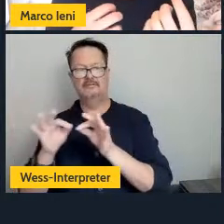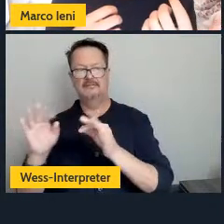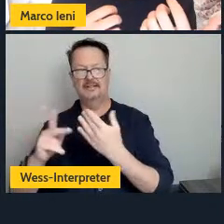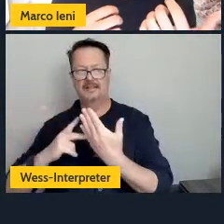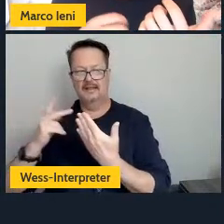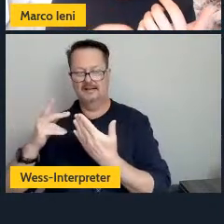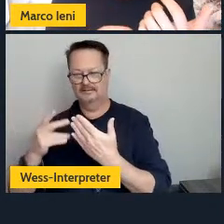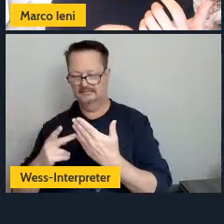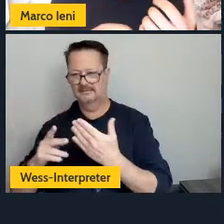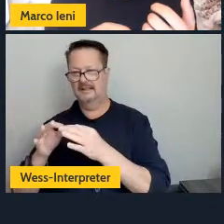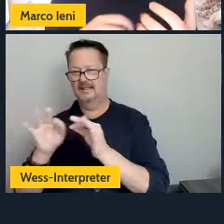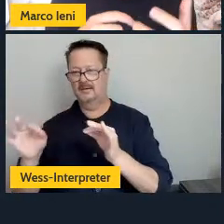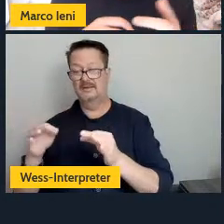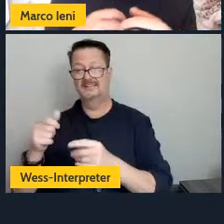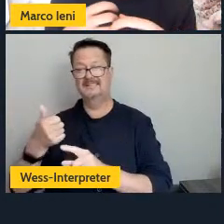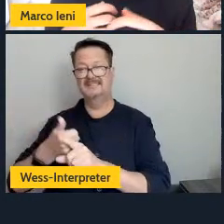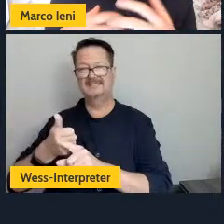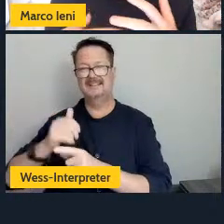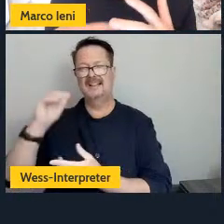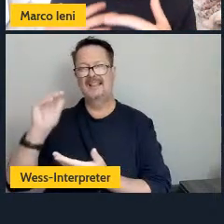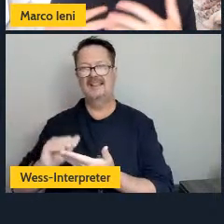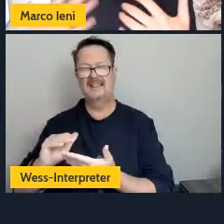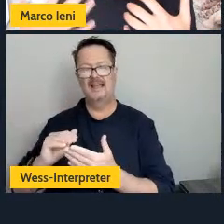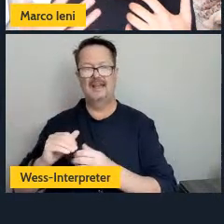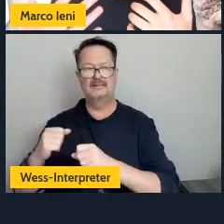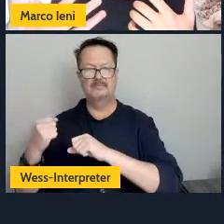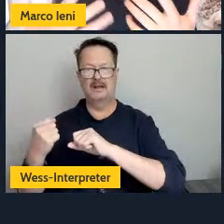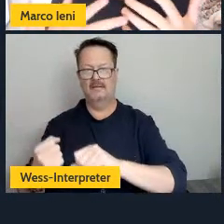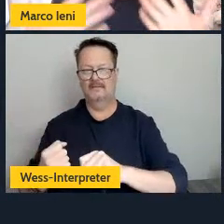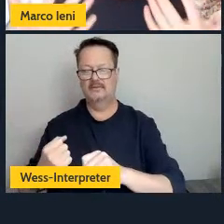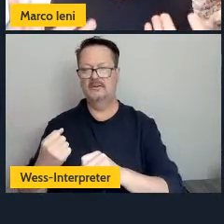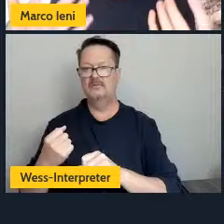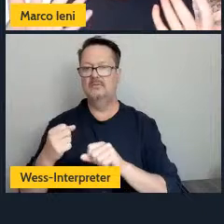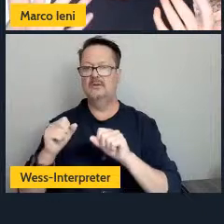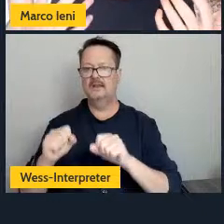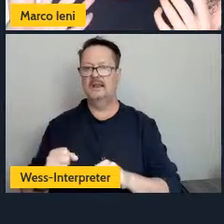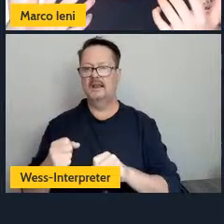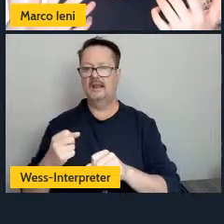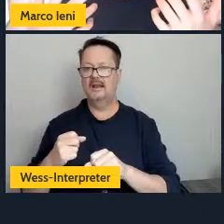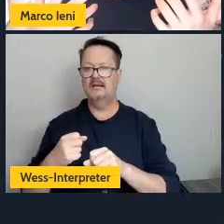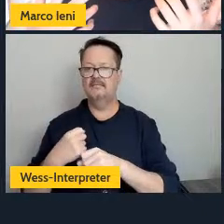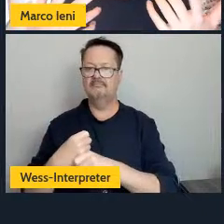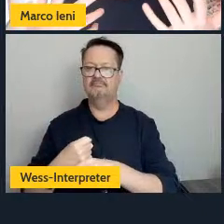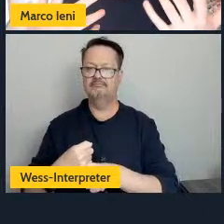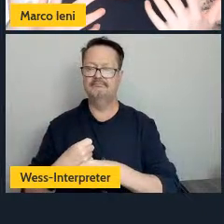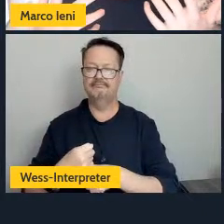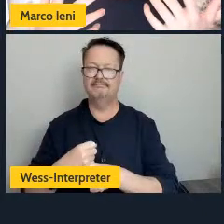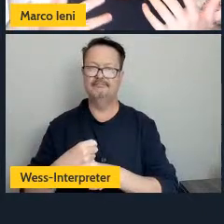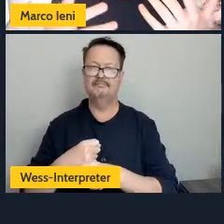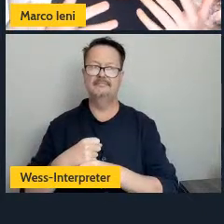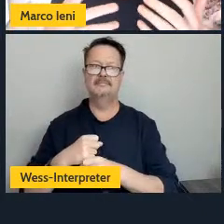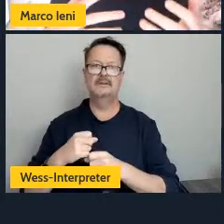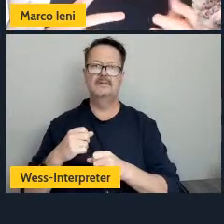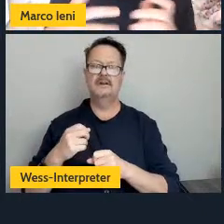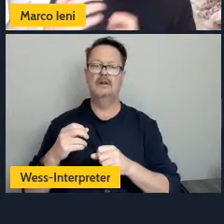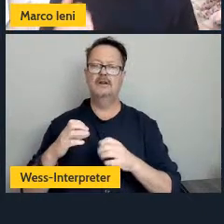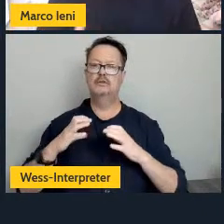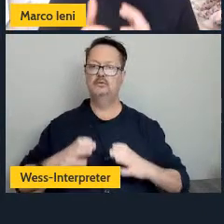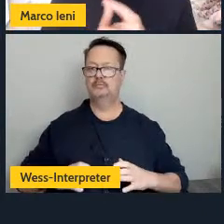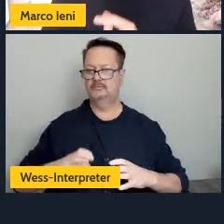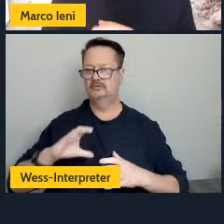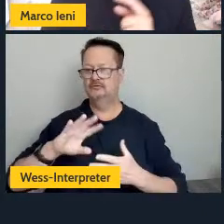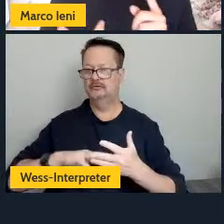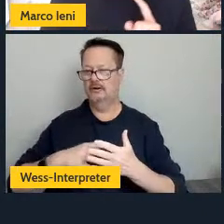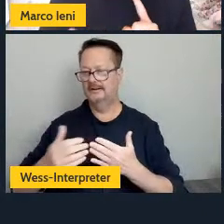language is less powerful, you can consume external charts more easily in the sense that it's